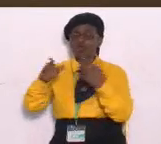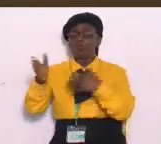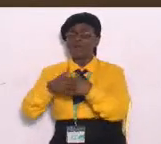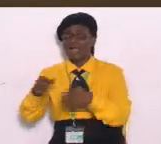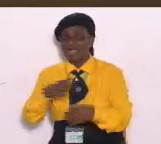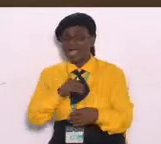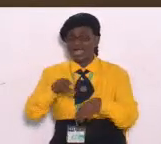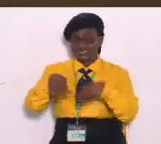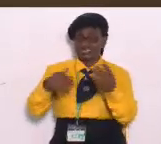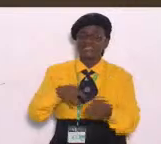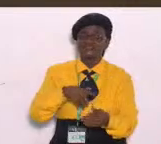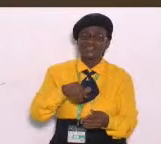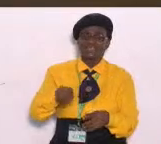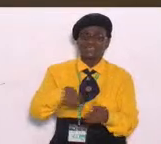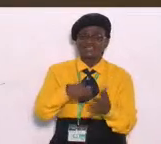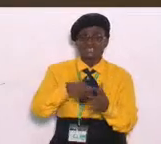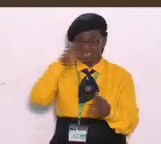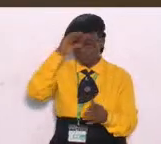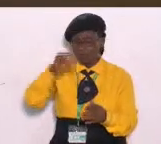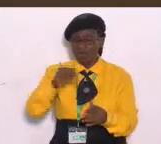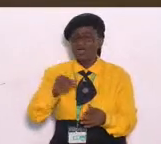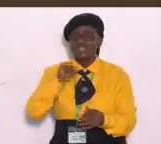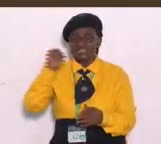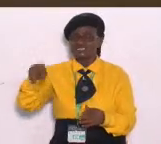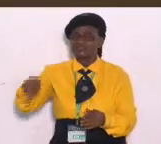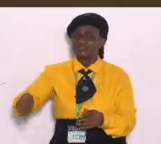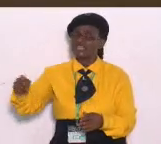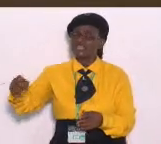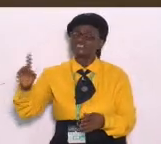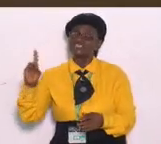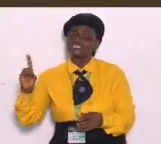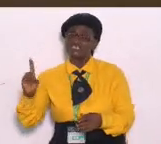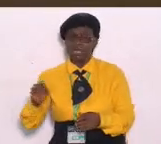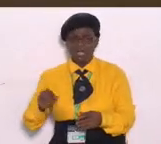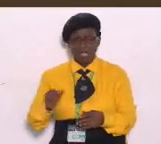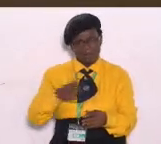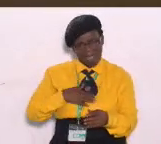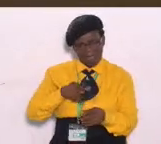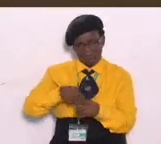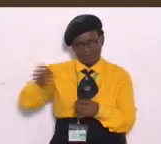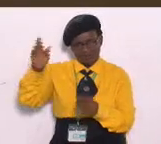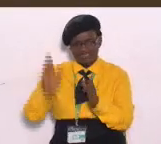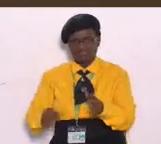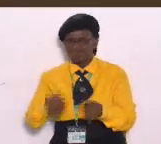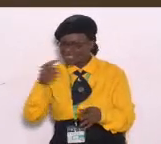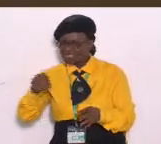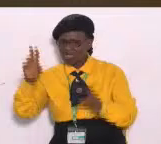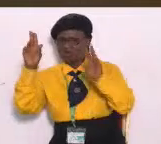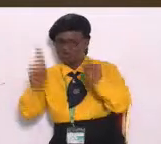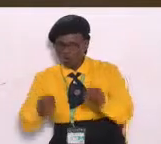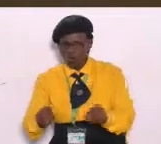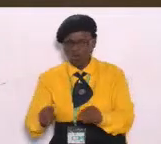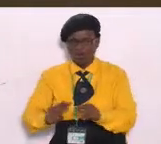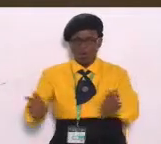his PhD." My professor said, "No way. When is the date for the